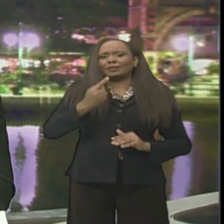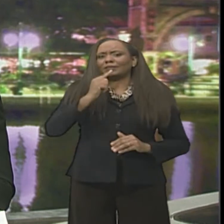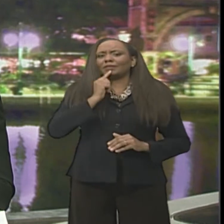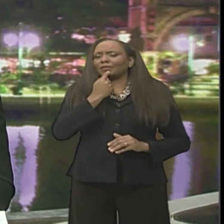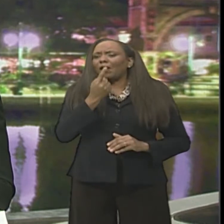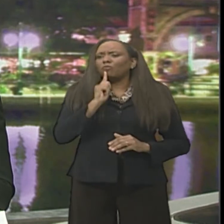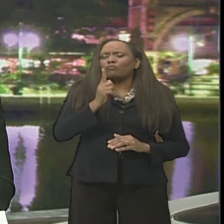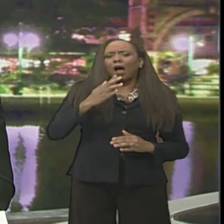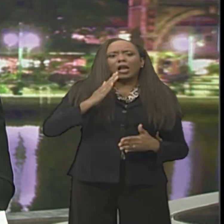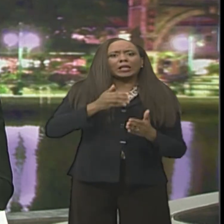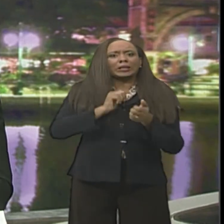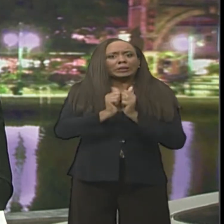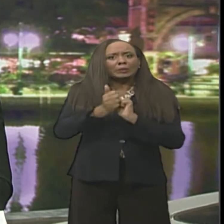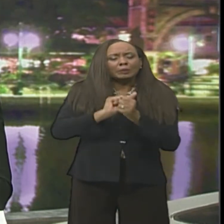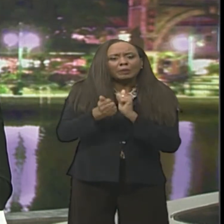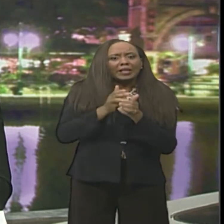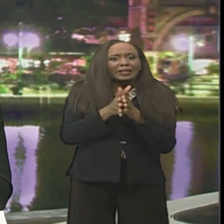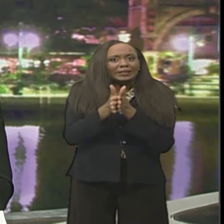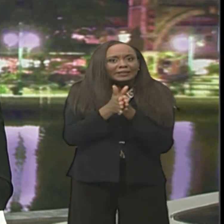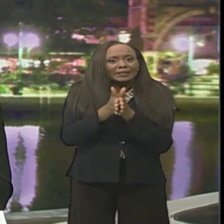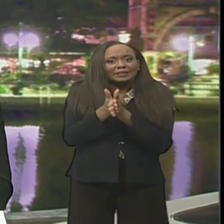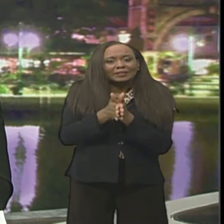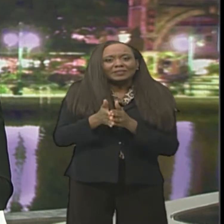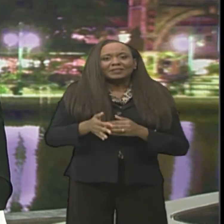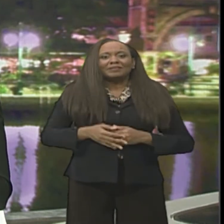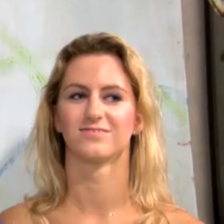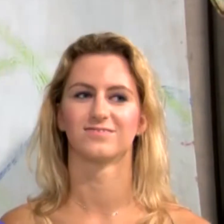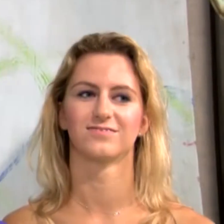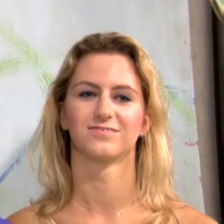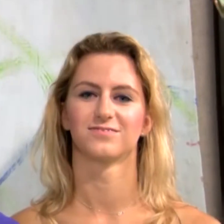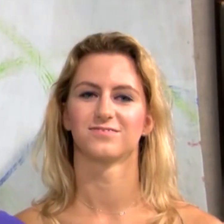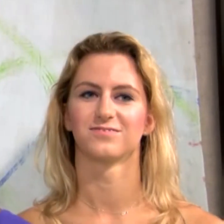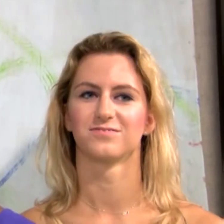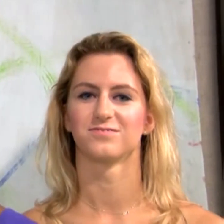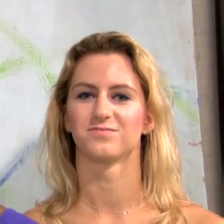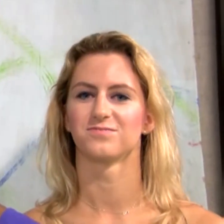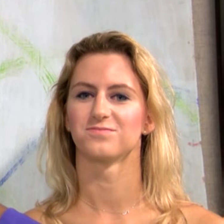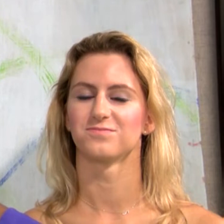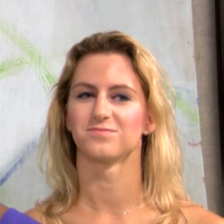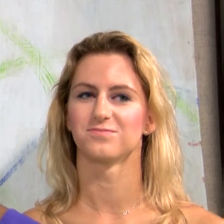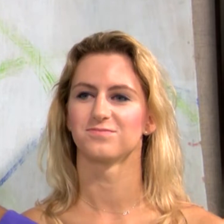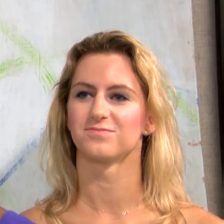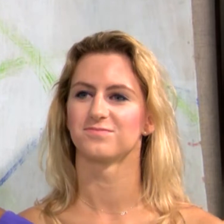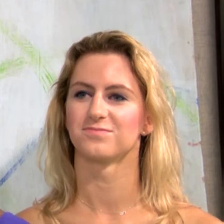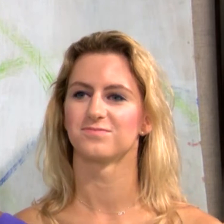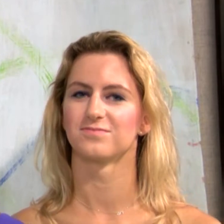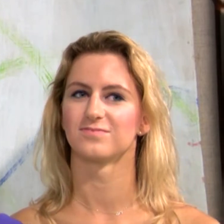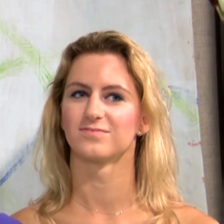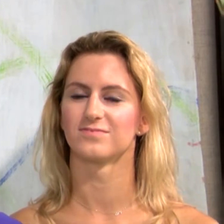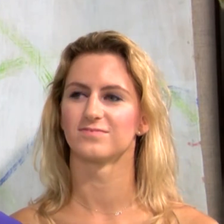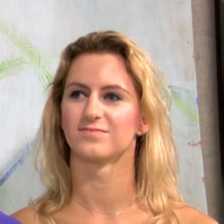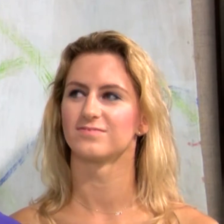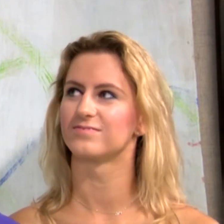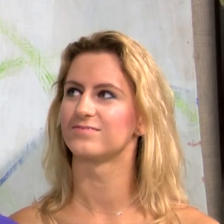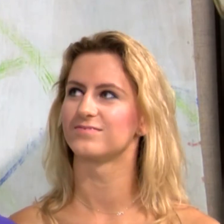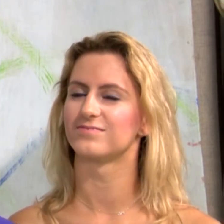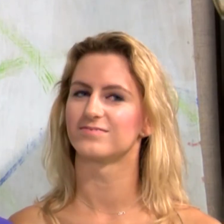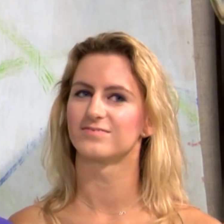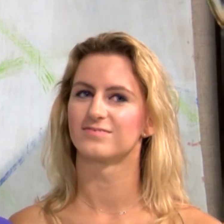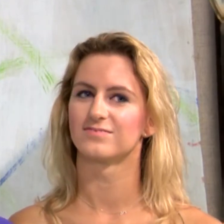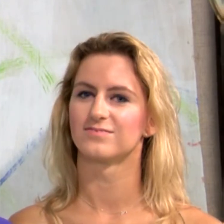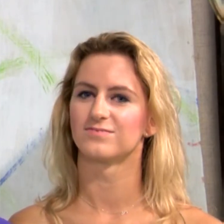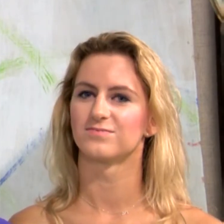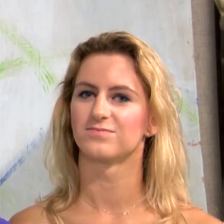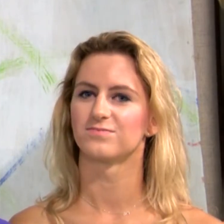going to be highly competitive. It's just going to be straight off a competitive dance